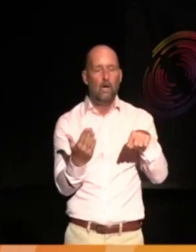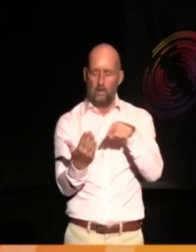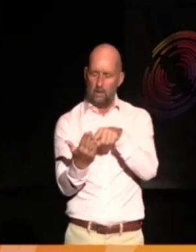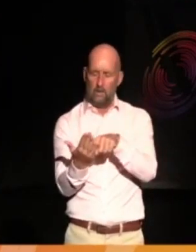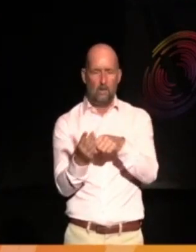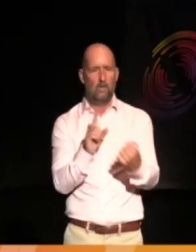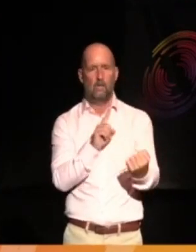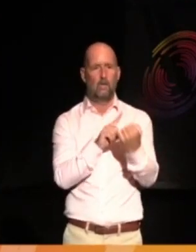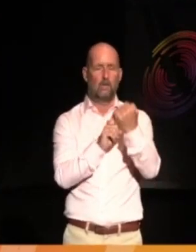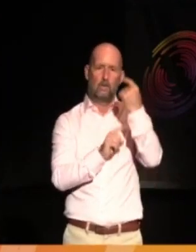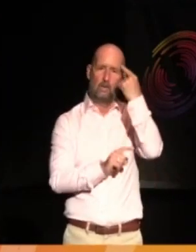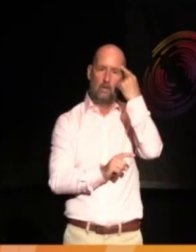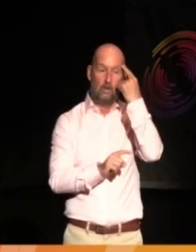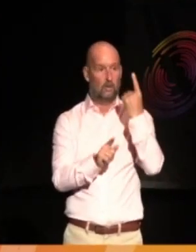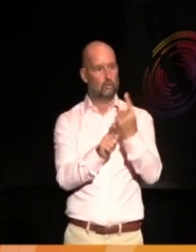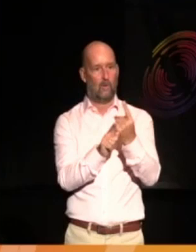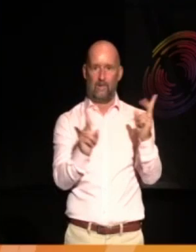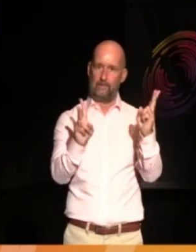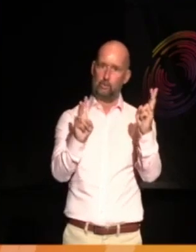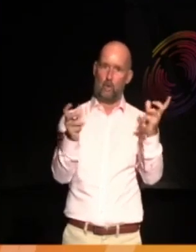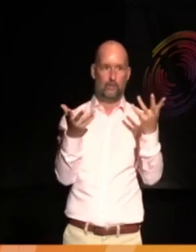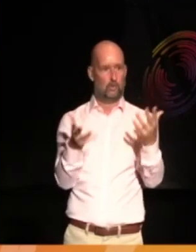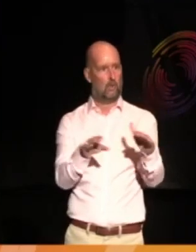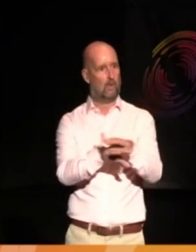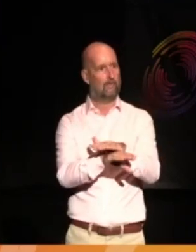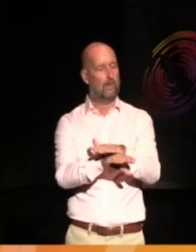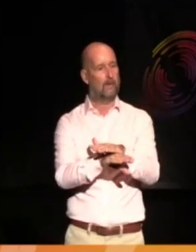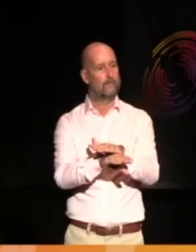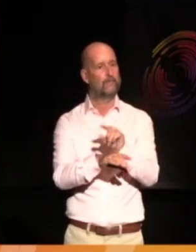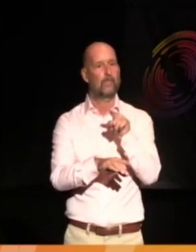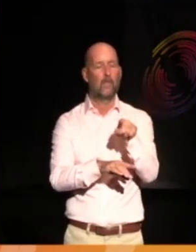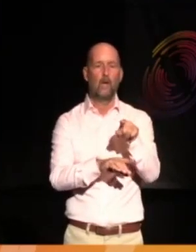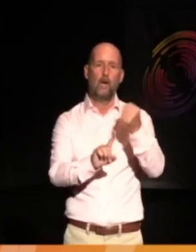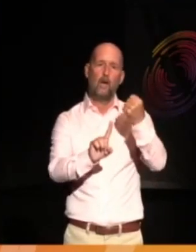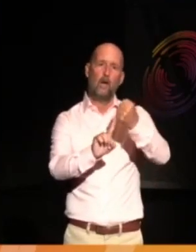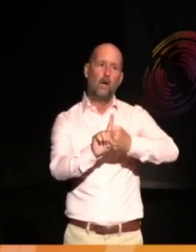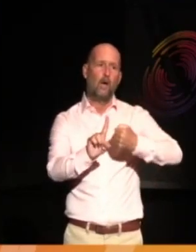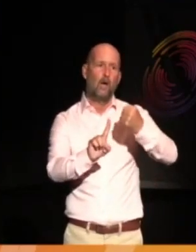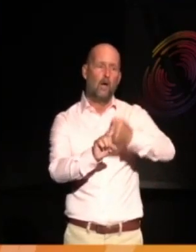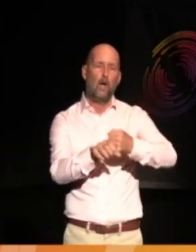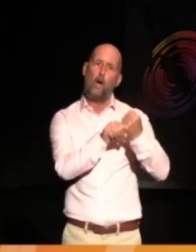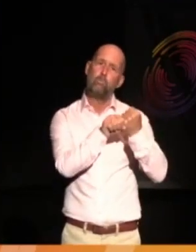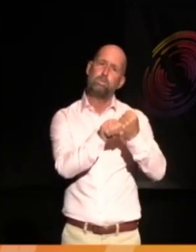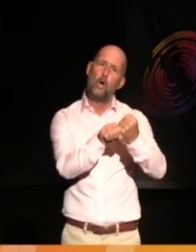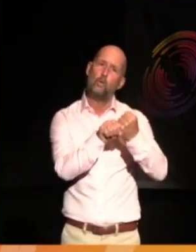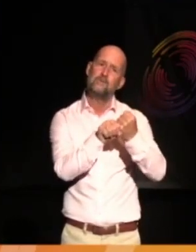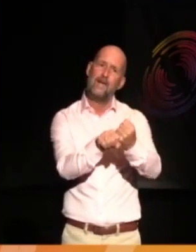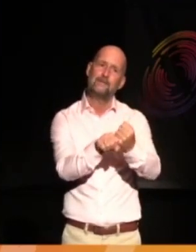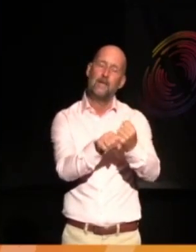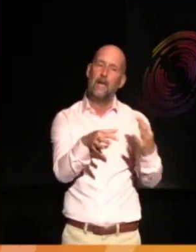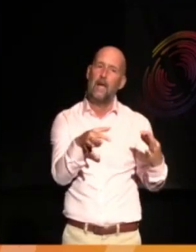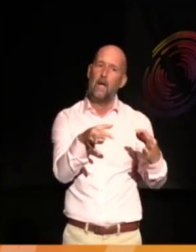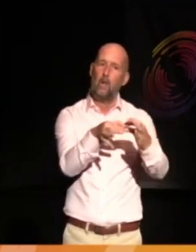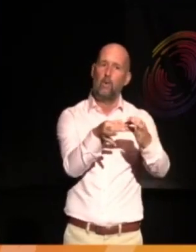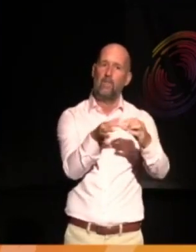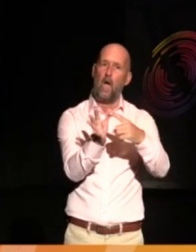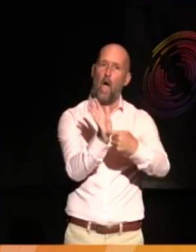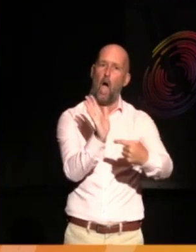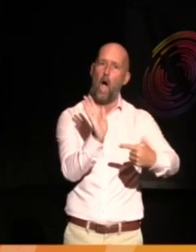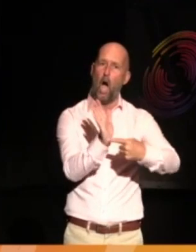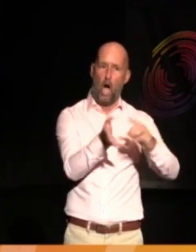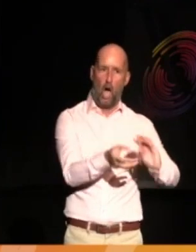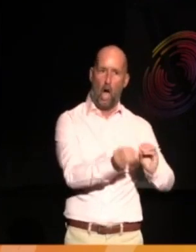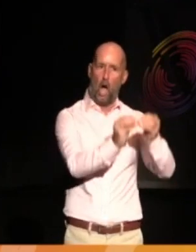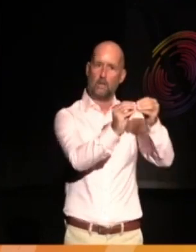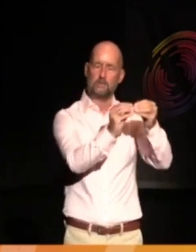about one of the subjects that we're going to discuss today, which is the art of protest and the role that art plays. It really made me think